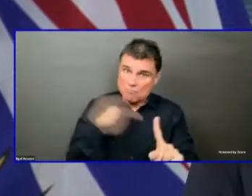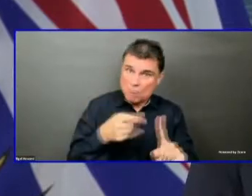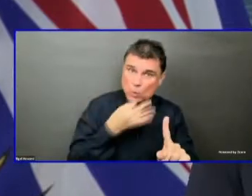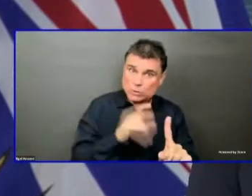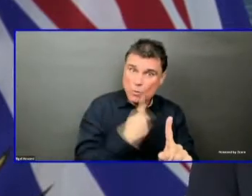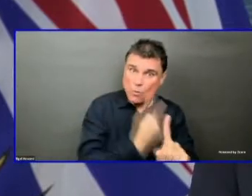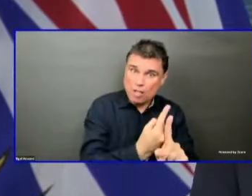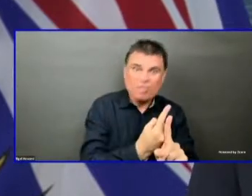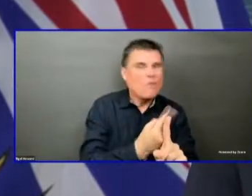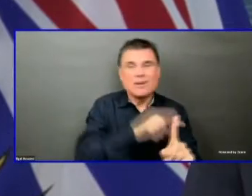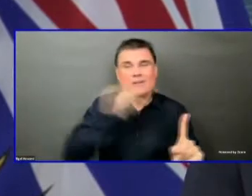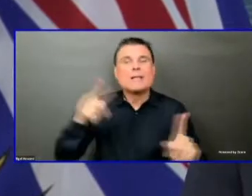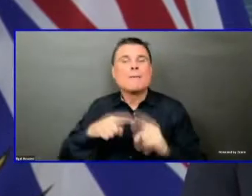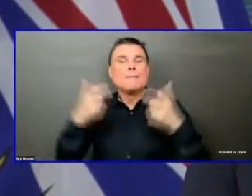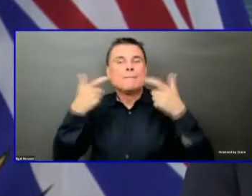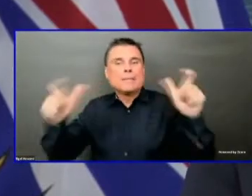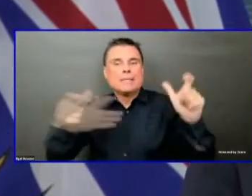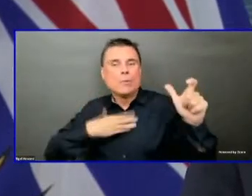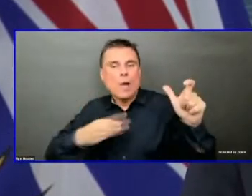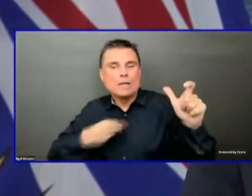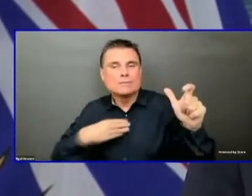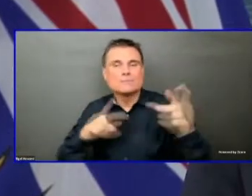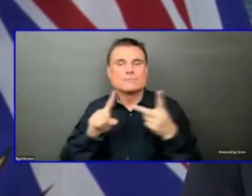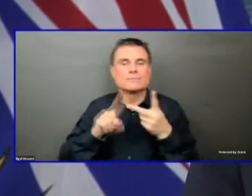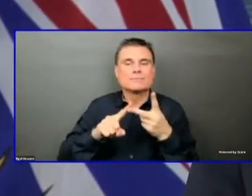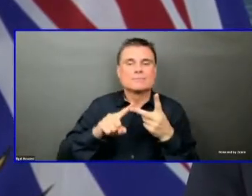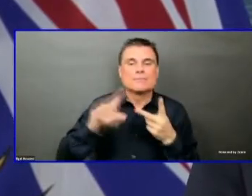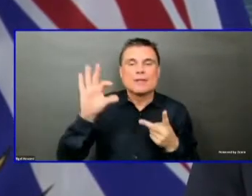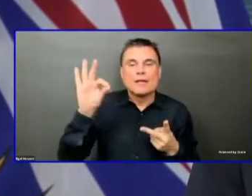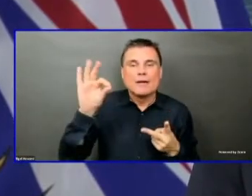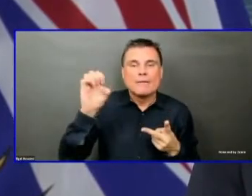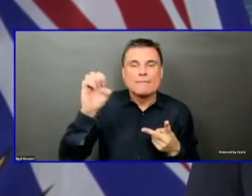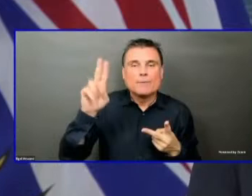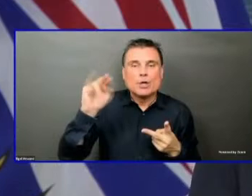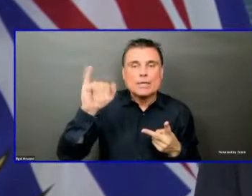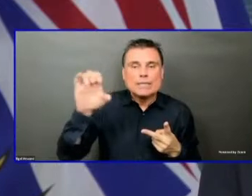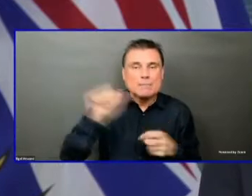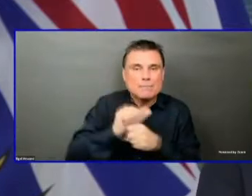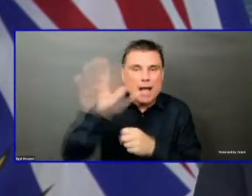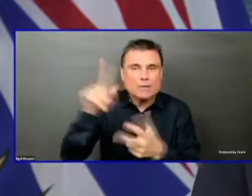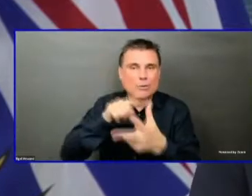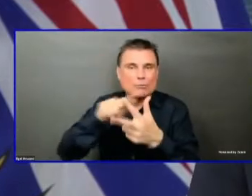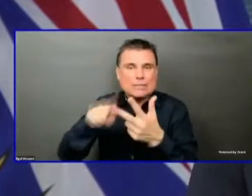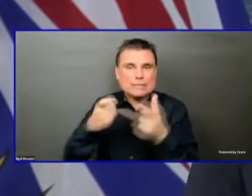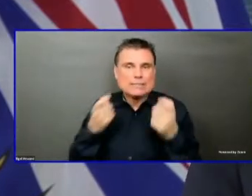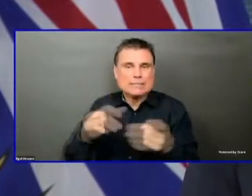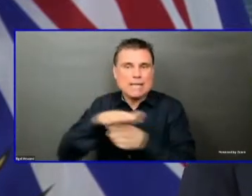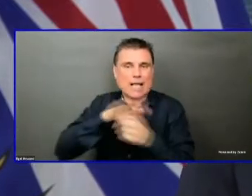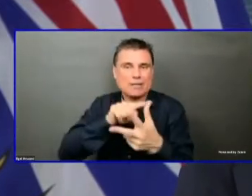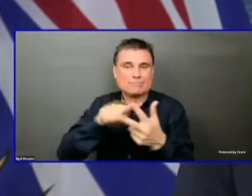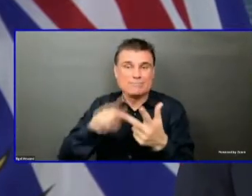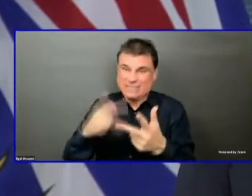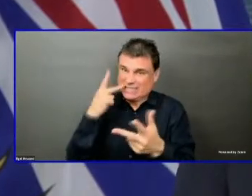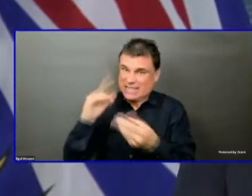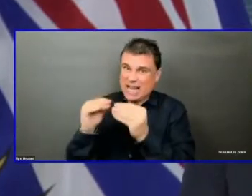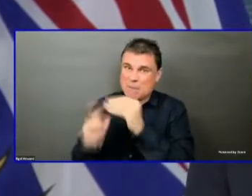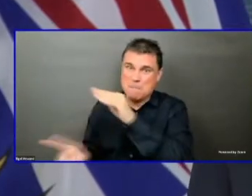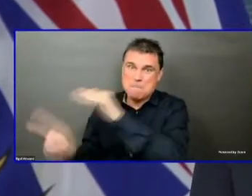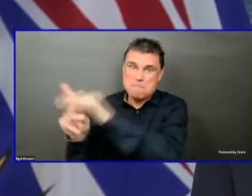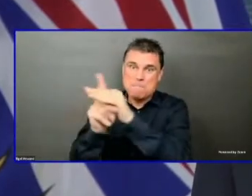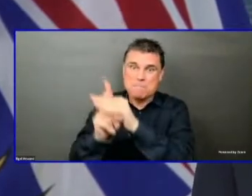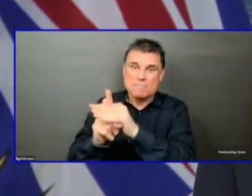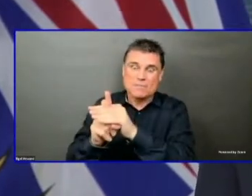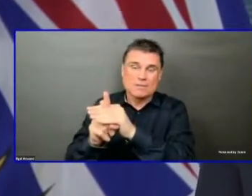Whistler continue to be identified in young people in their 20s and 30s who live, work, and socialize together. I should note that to